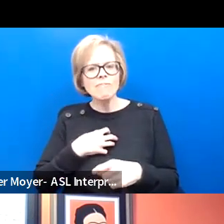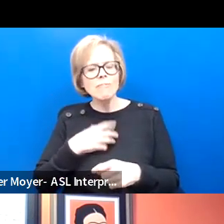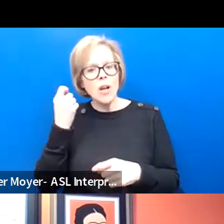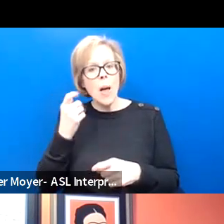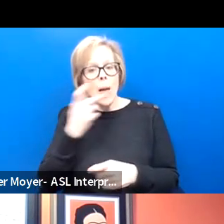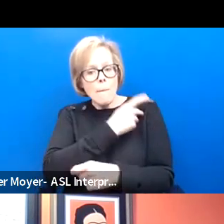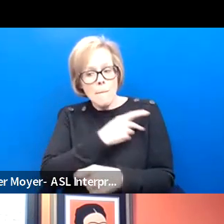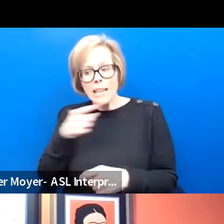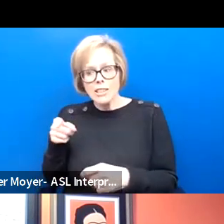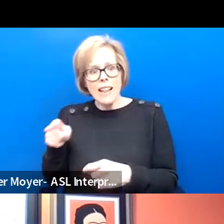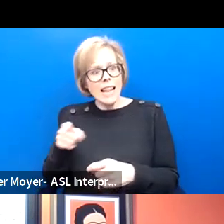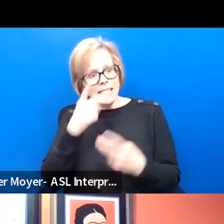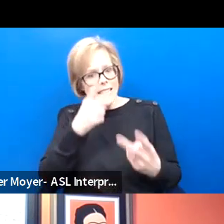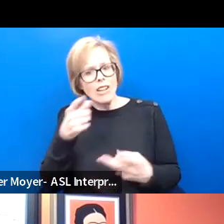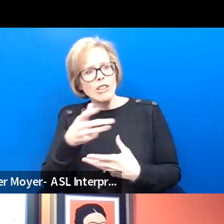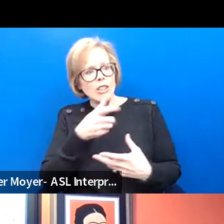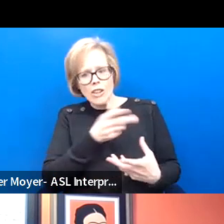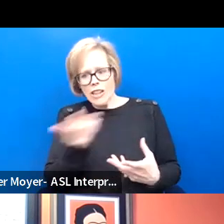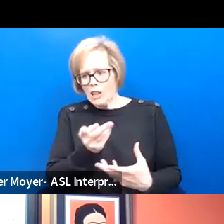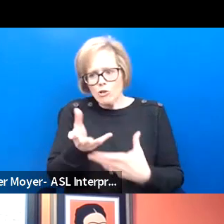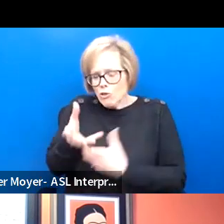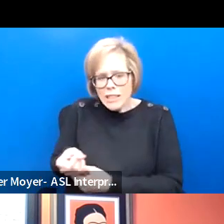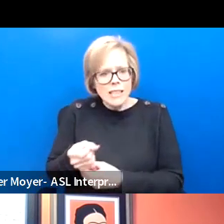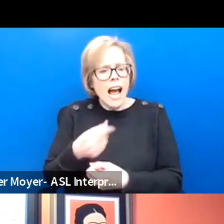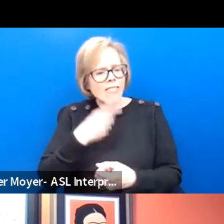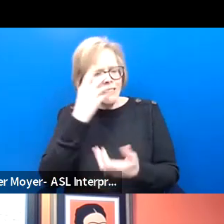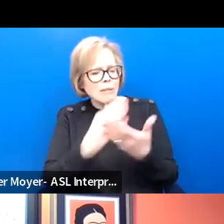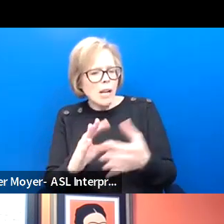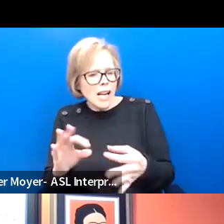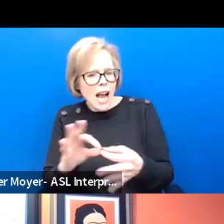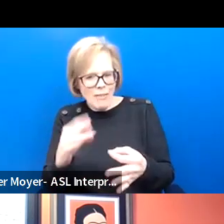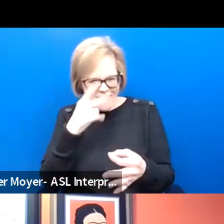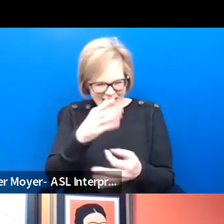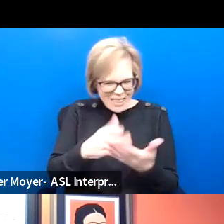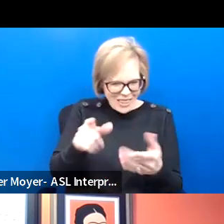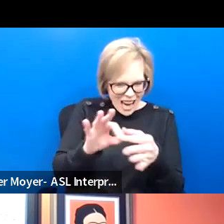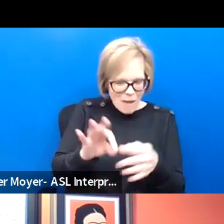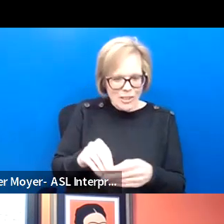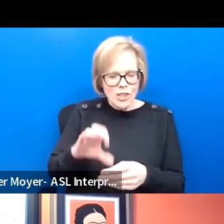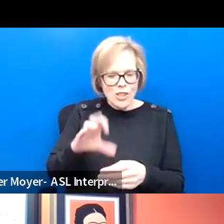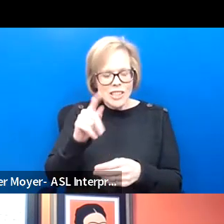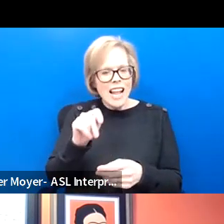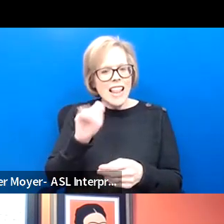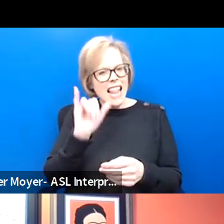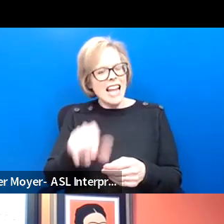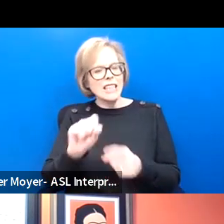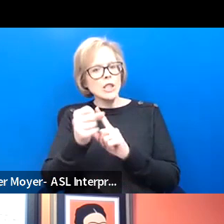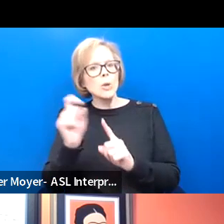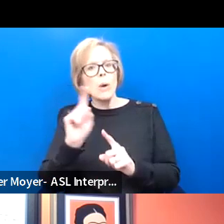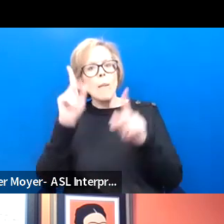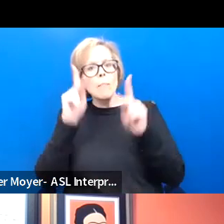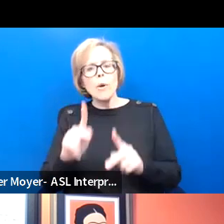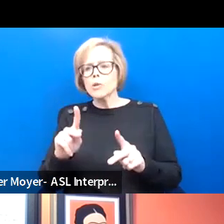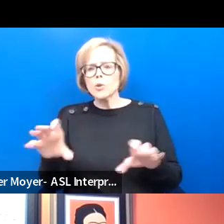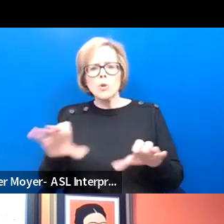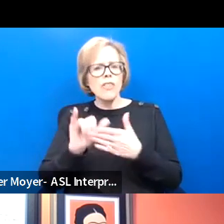see, they really trust them and they like them. And I've seen like some comments here in the chat it's kind of that situation where somebody has been doing